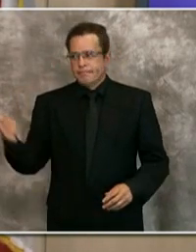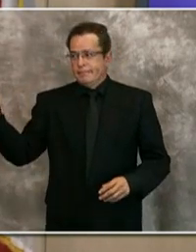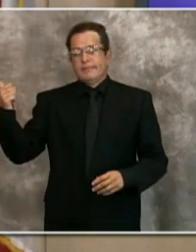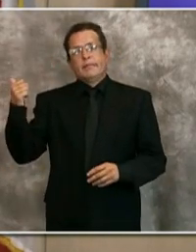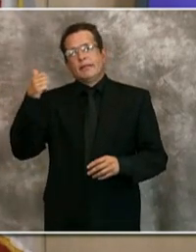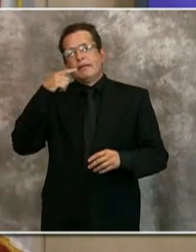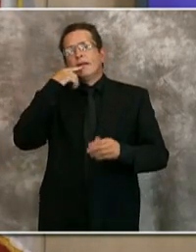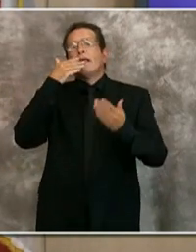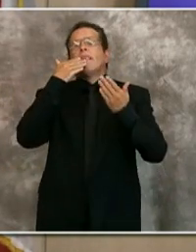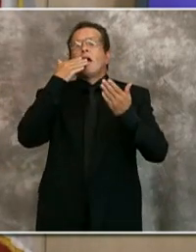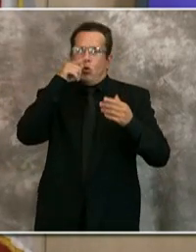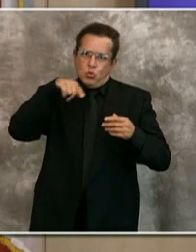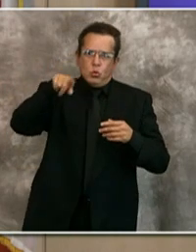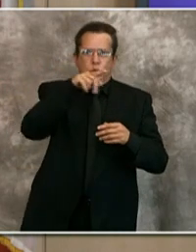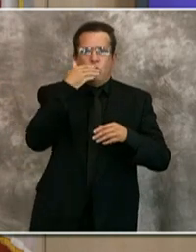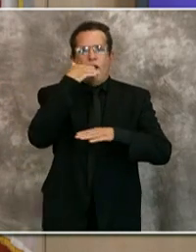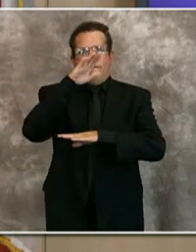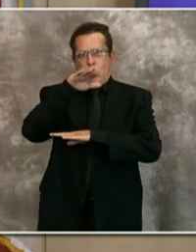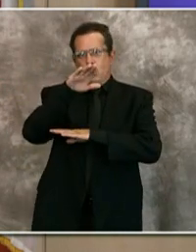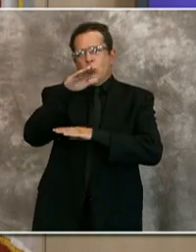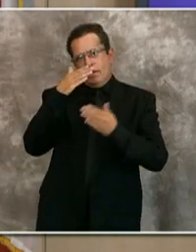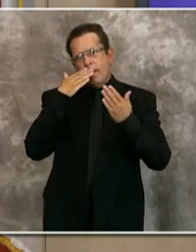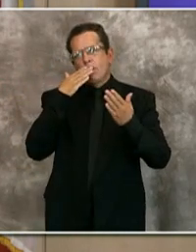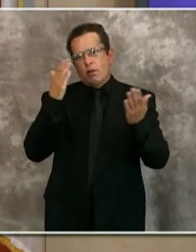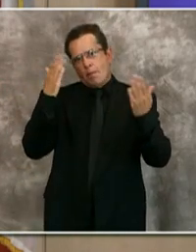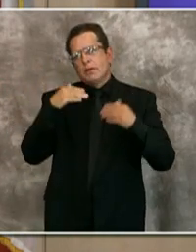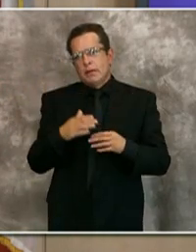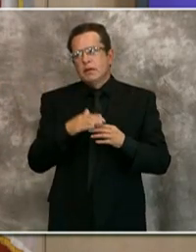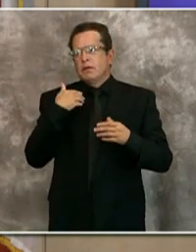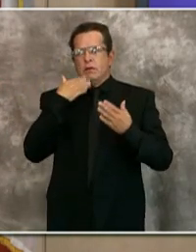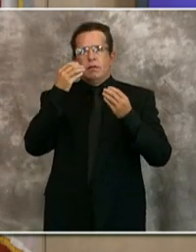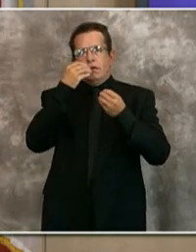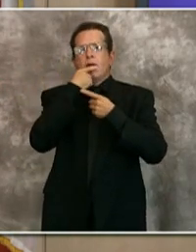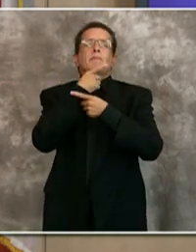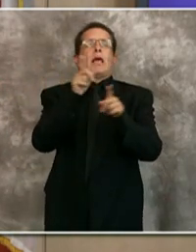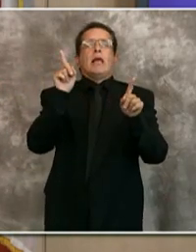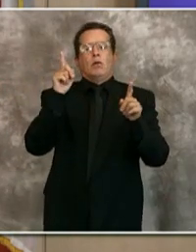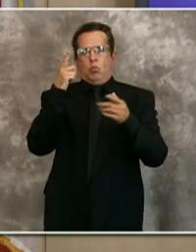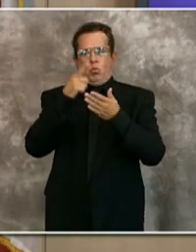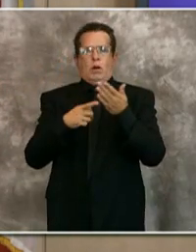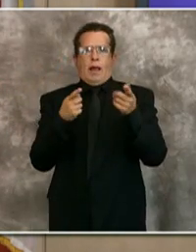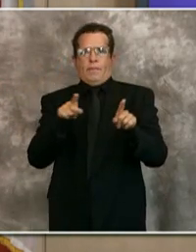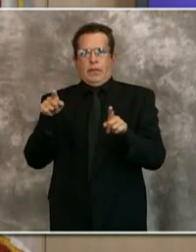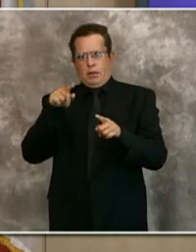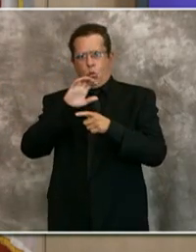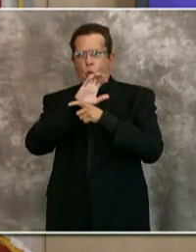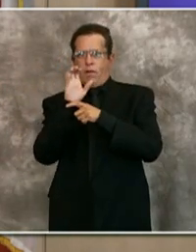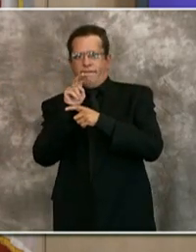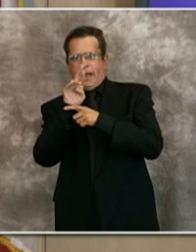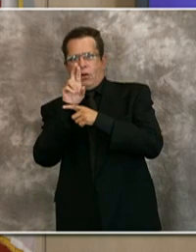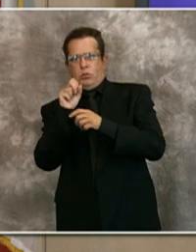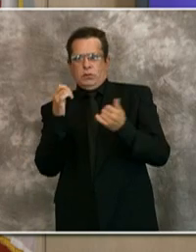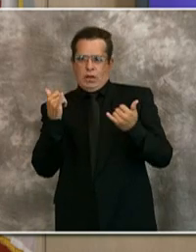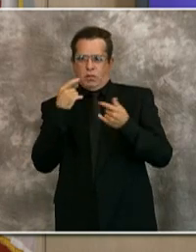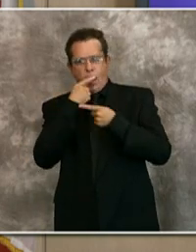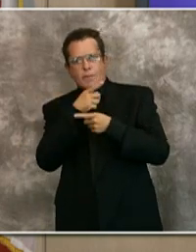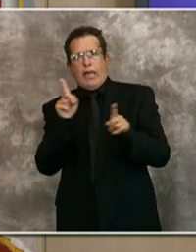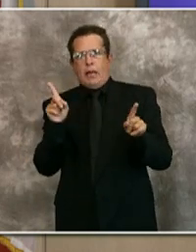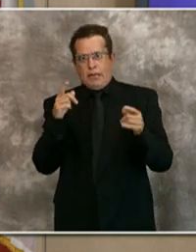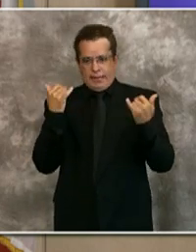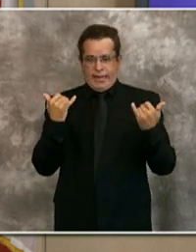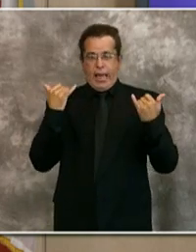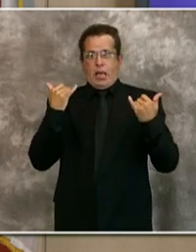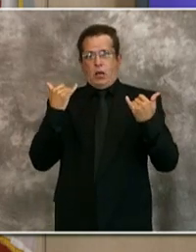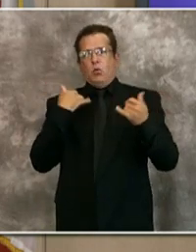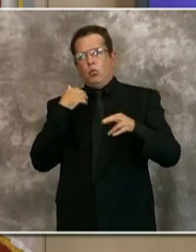Thank you, and good afternoon. We're here today to give an update on the situation as it relates to coronavirus, as we do frequently. Today we